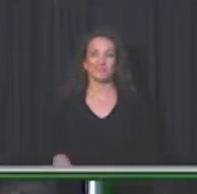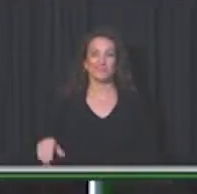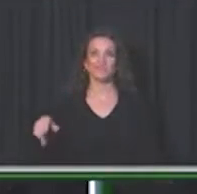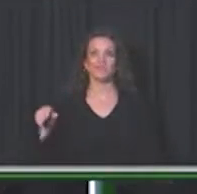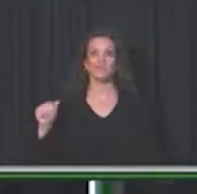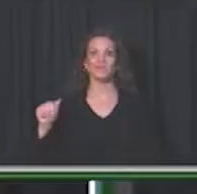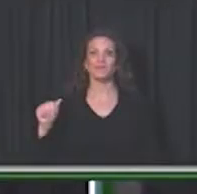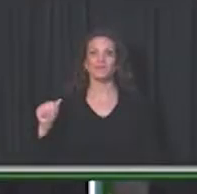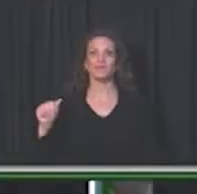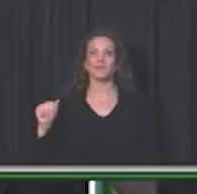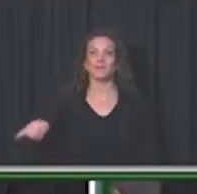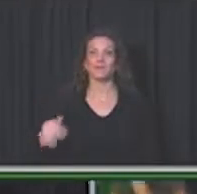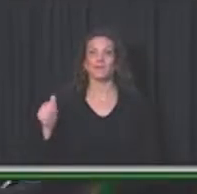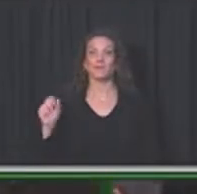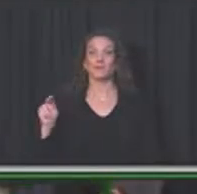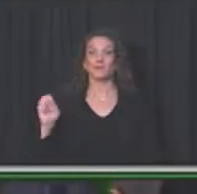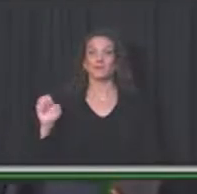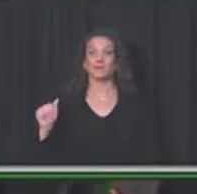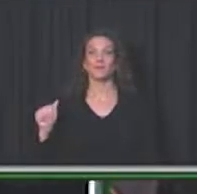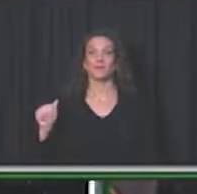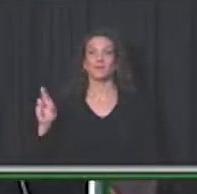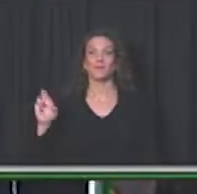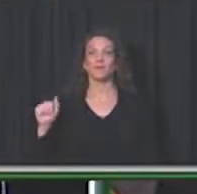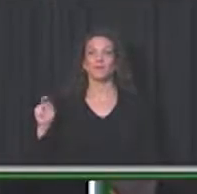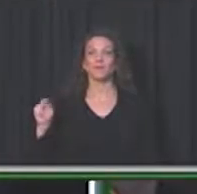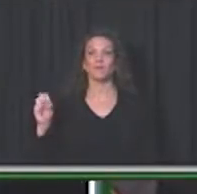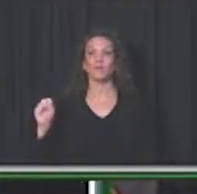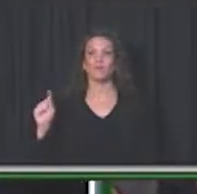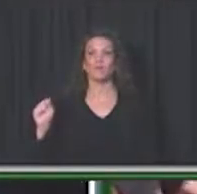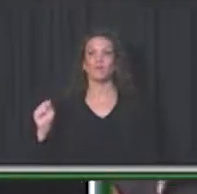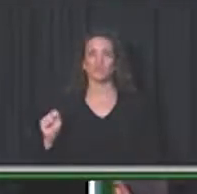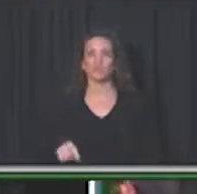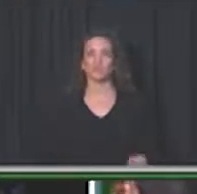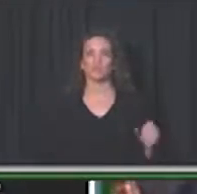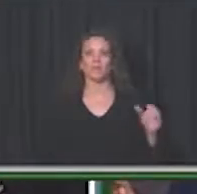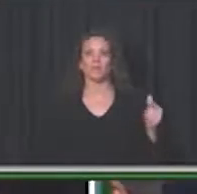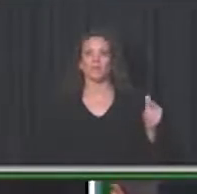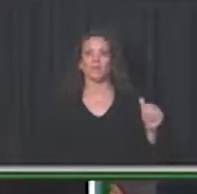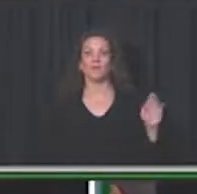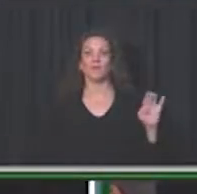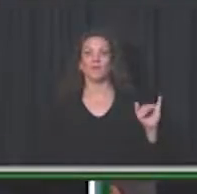Ajane Ronstock. Gabrielle Renee Mongavin.